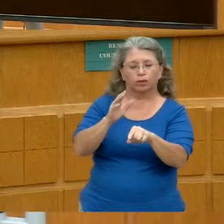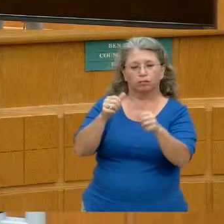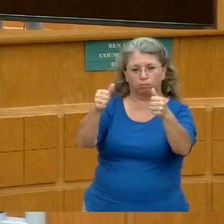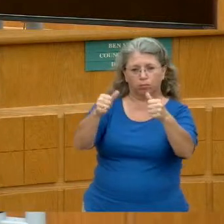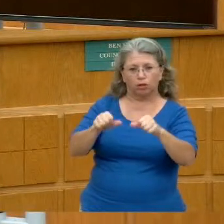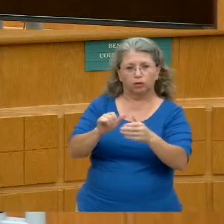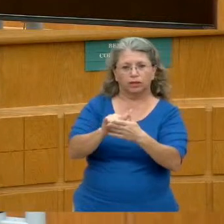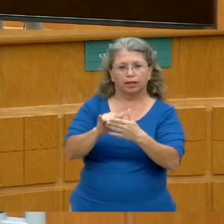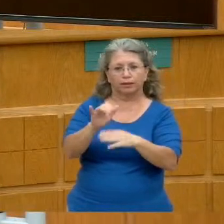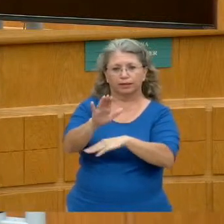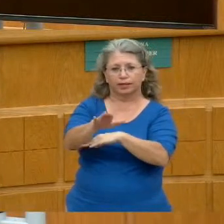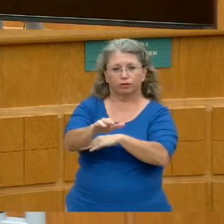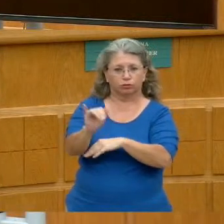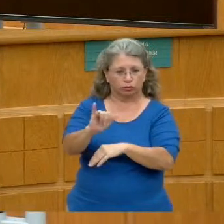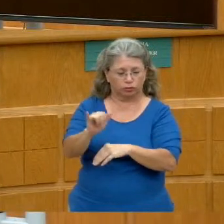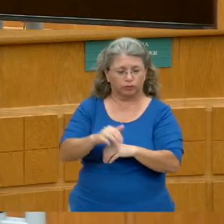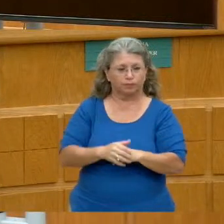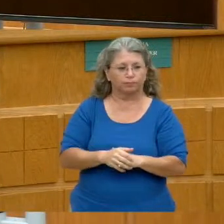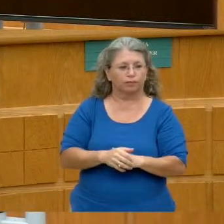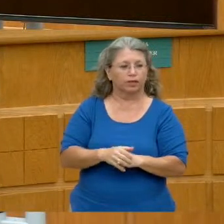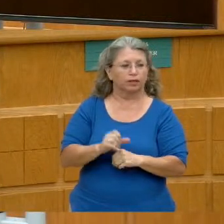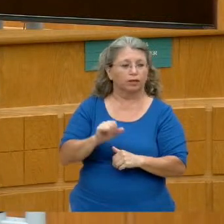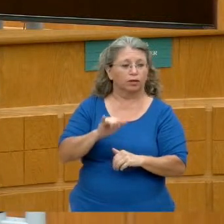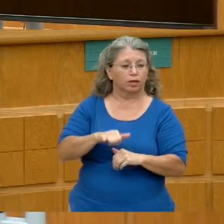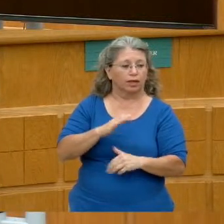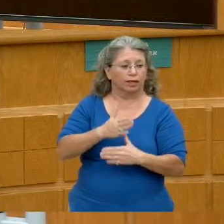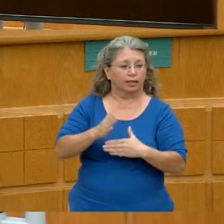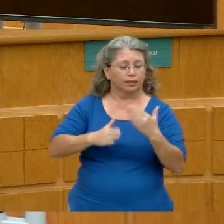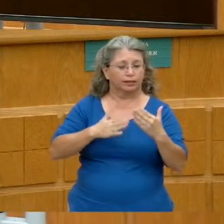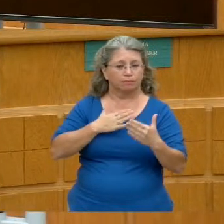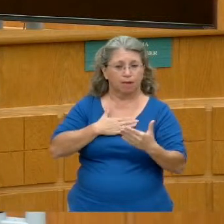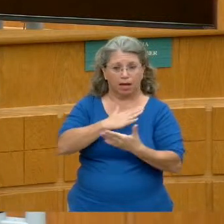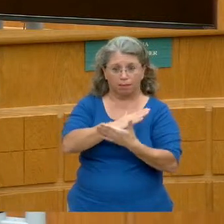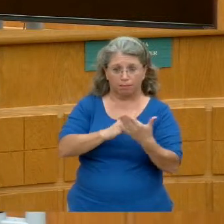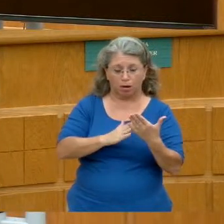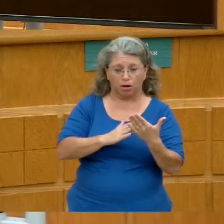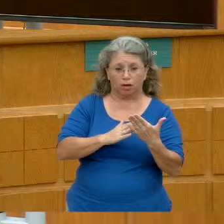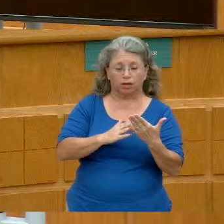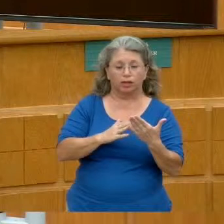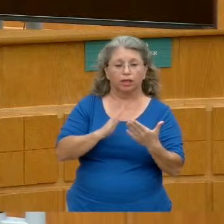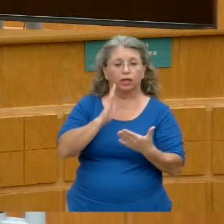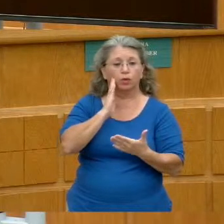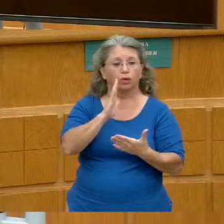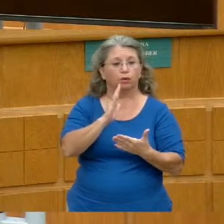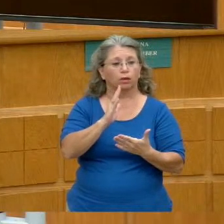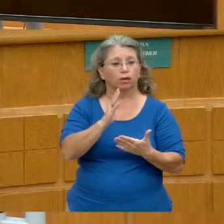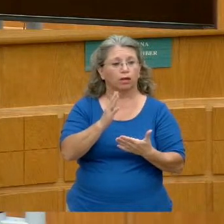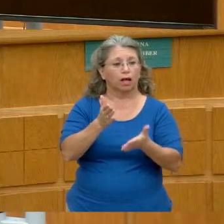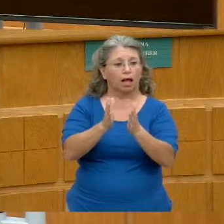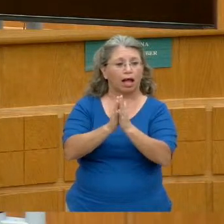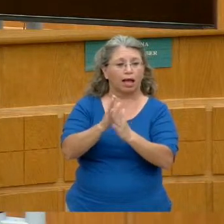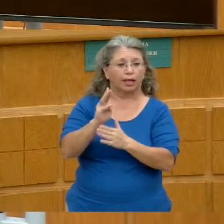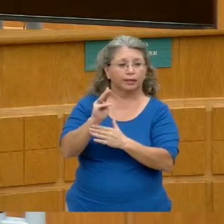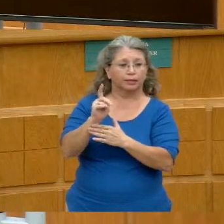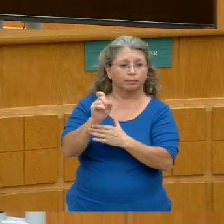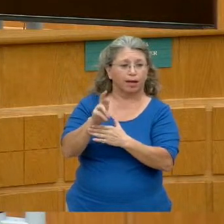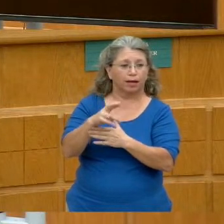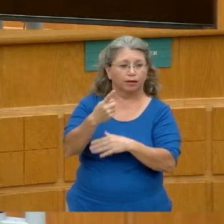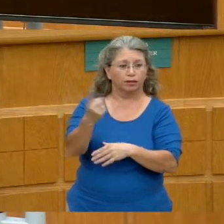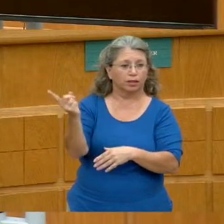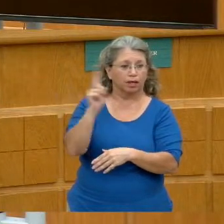well this afternoon. So that concludes my portion of the presentation. At this point, we're going to have Mayor McComb come up and speak to